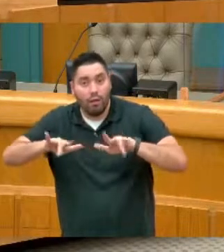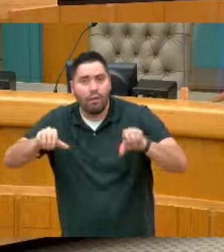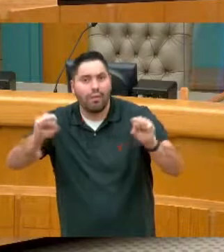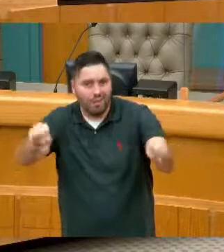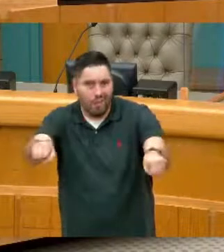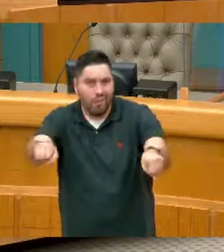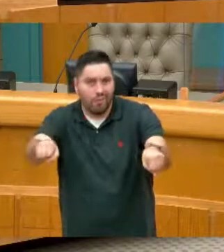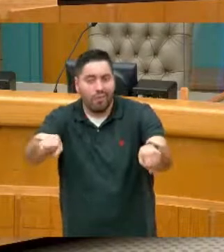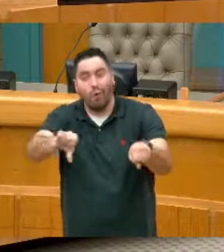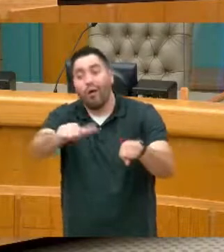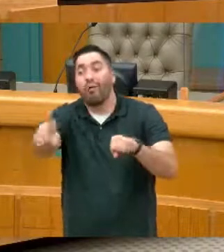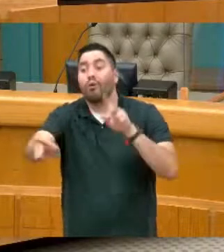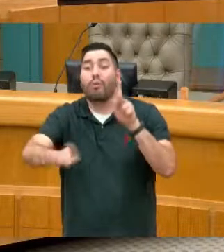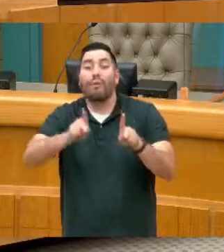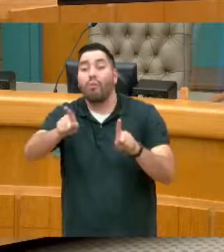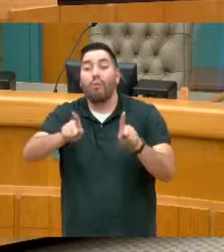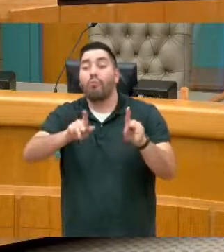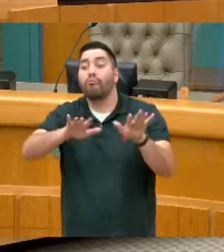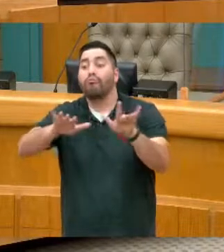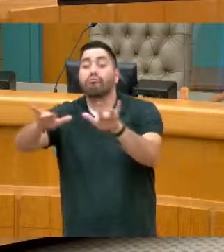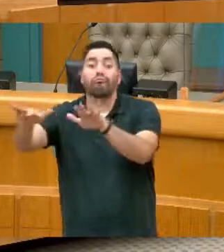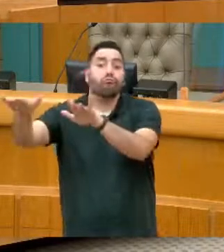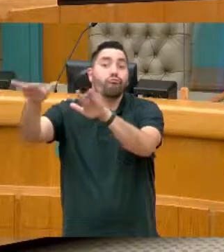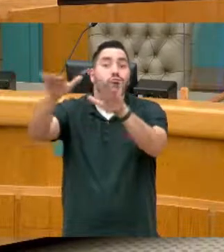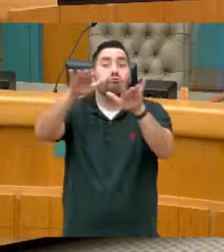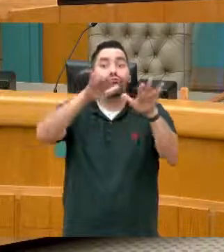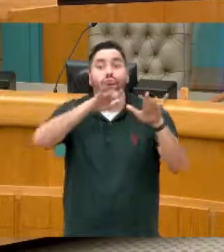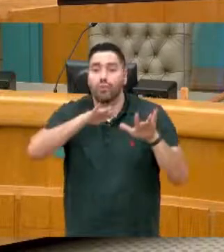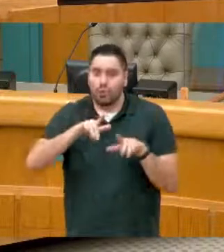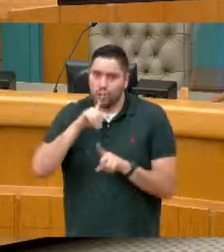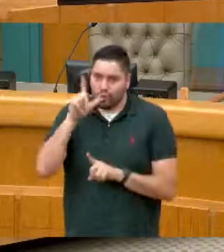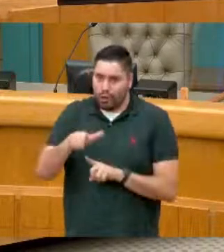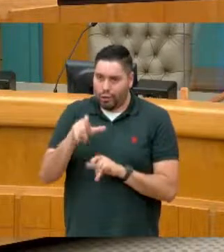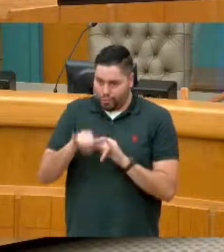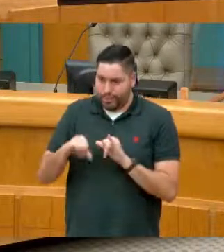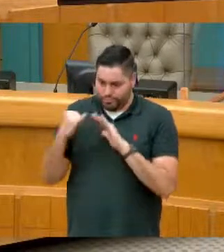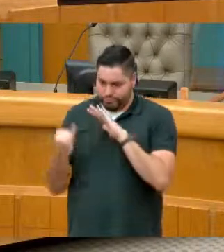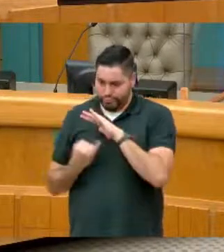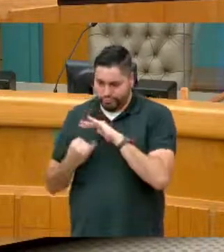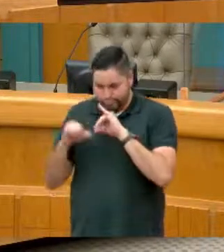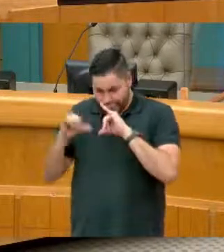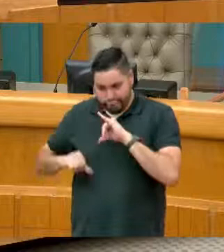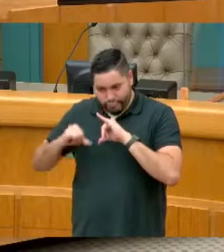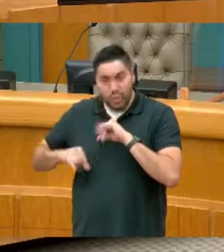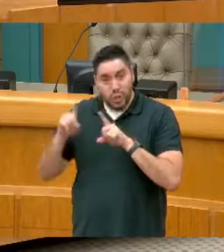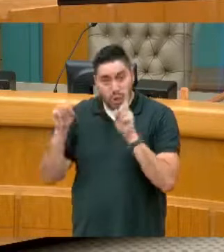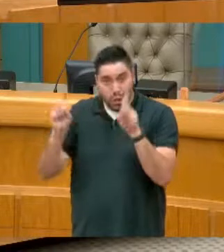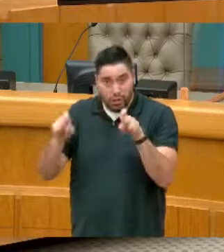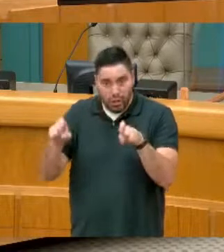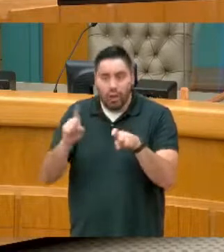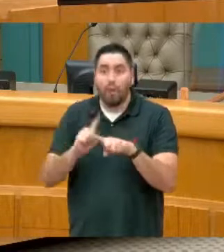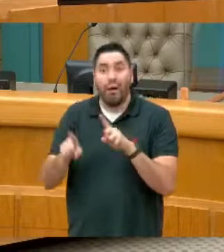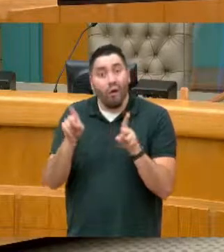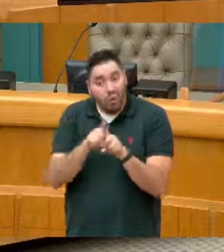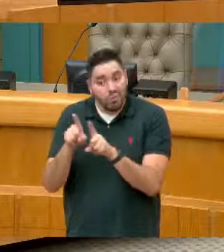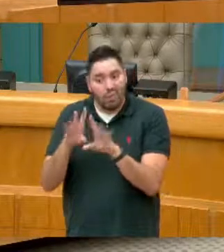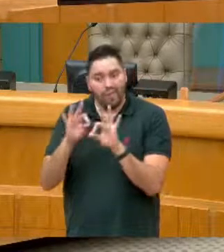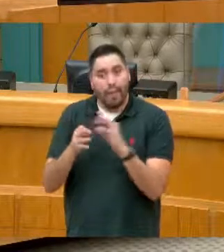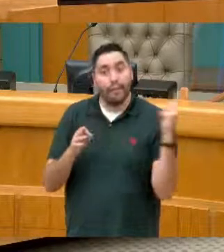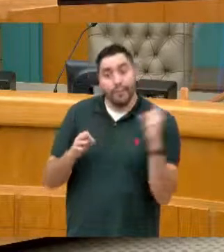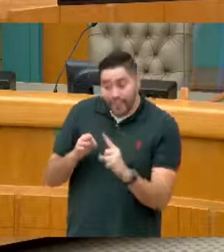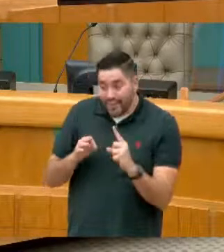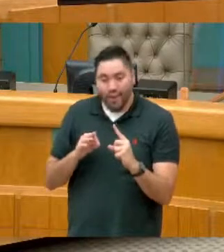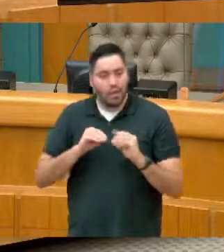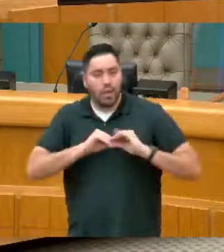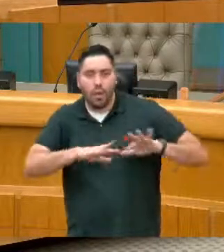yesterday. So it's good to have recovered cases, but we also know that we still have active cases. So we